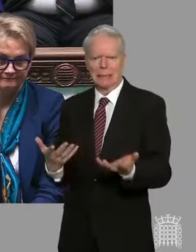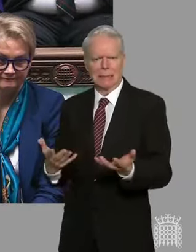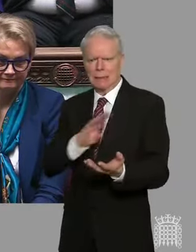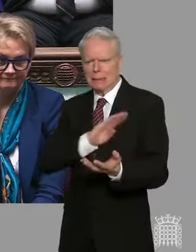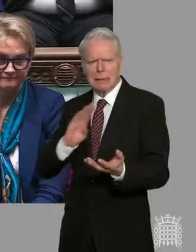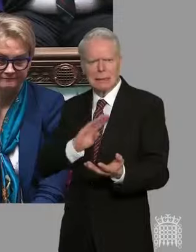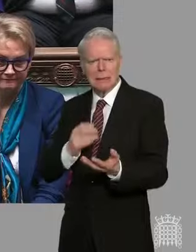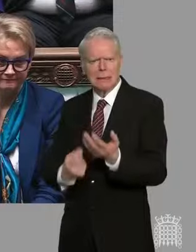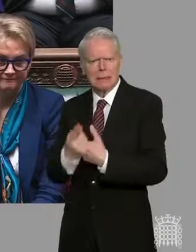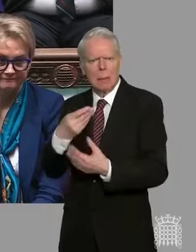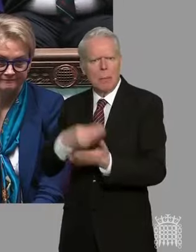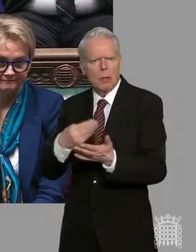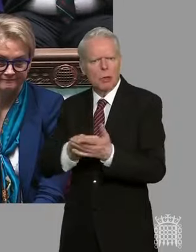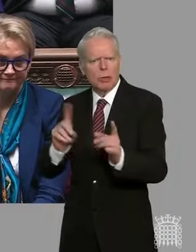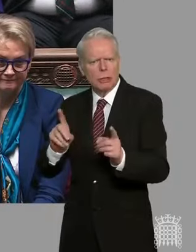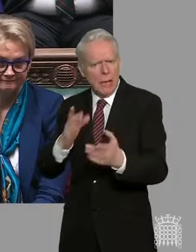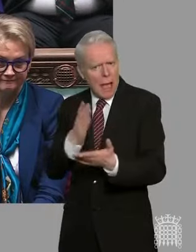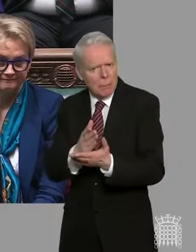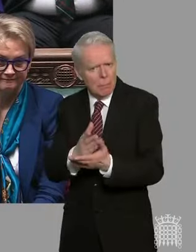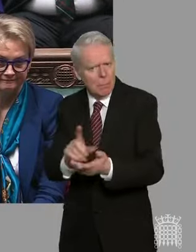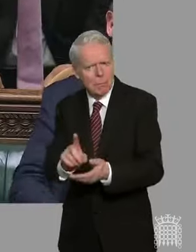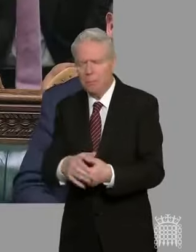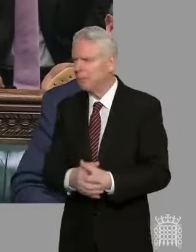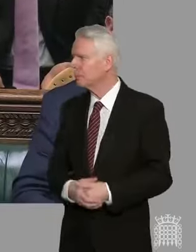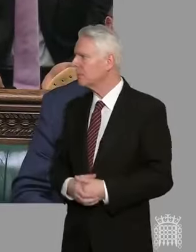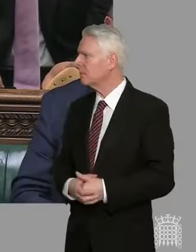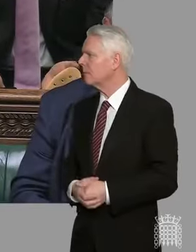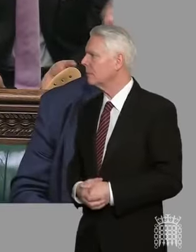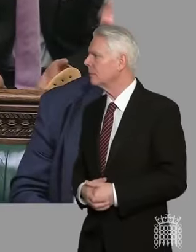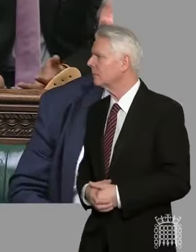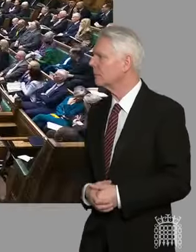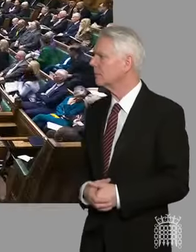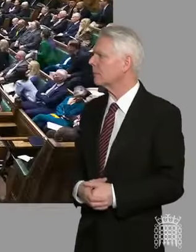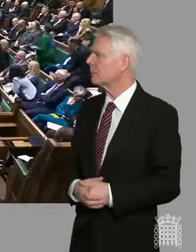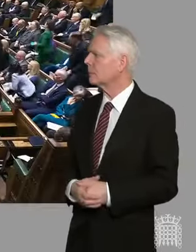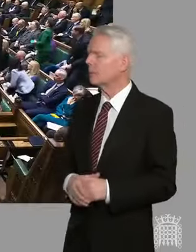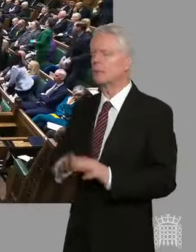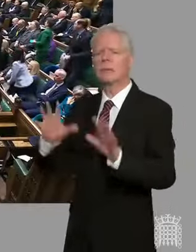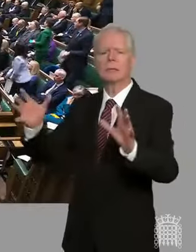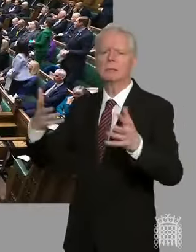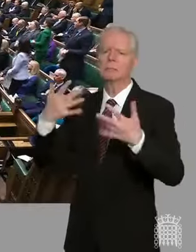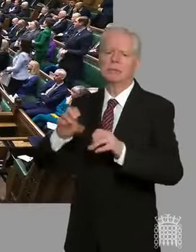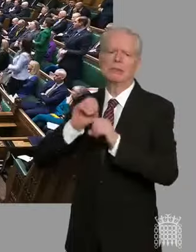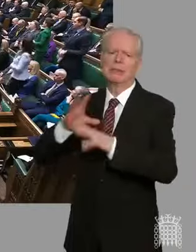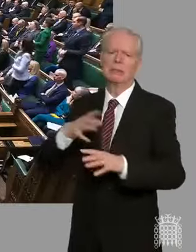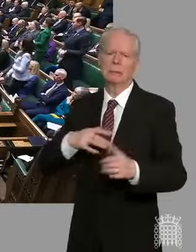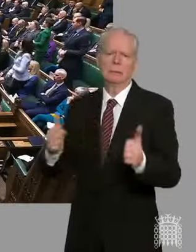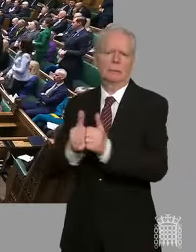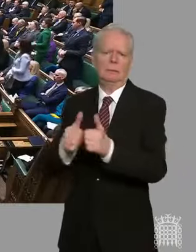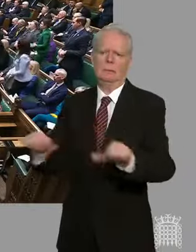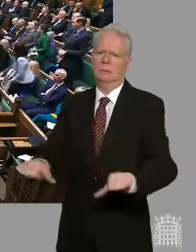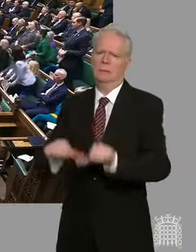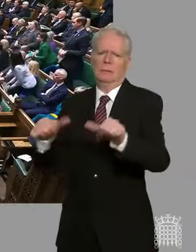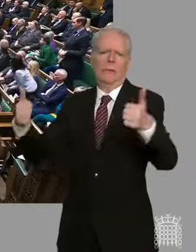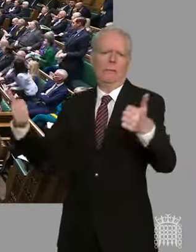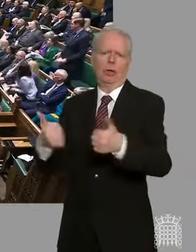single biggest increase, sustained increase in defence spending since the Cold War. Diane Abbott.